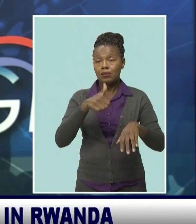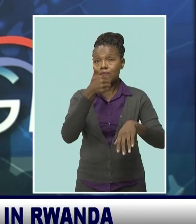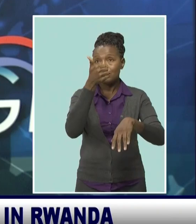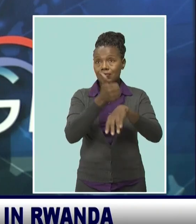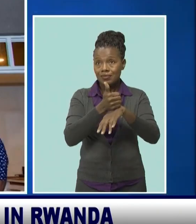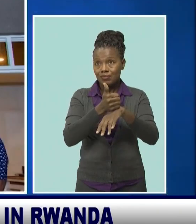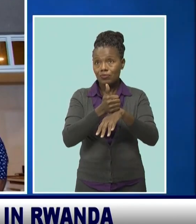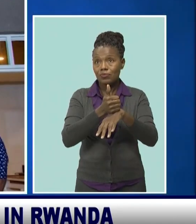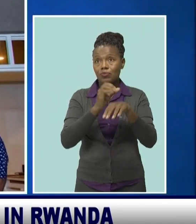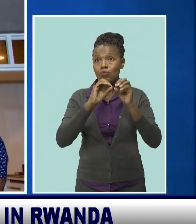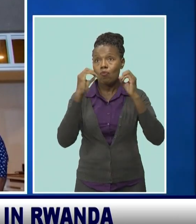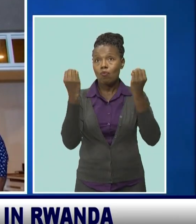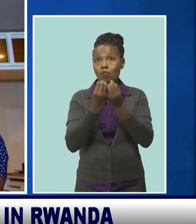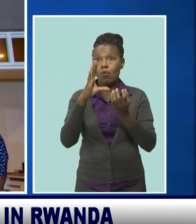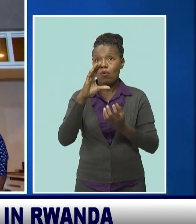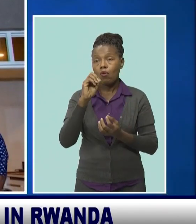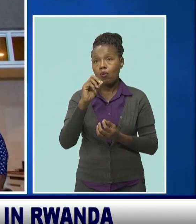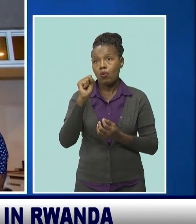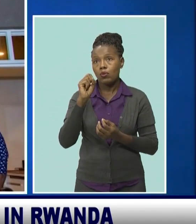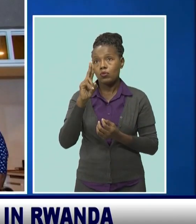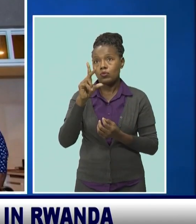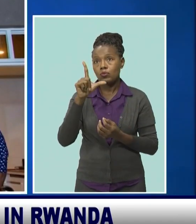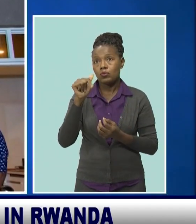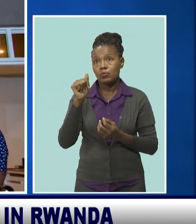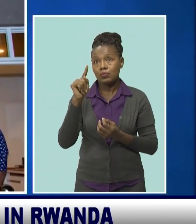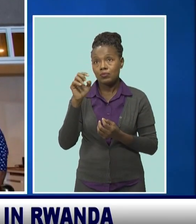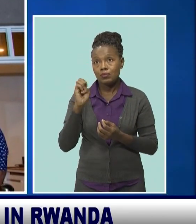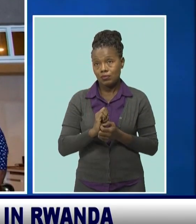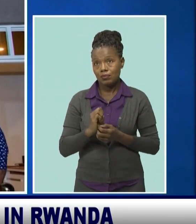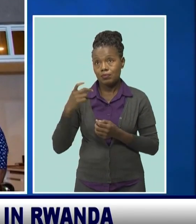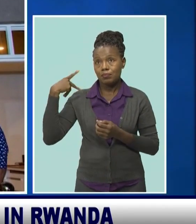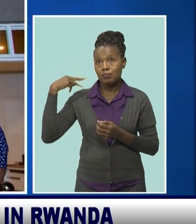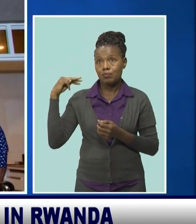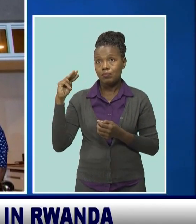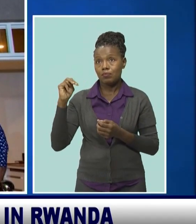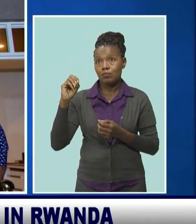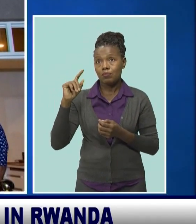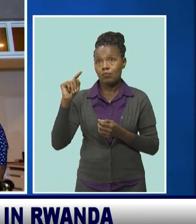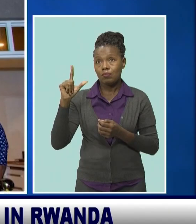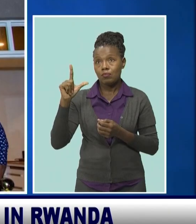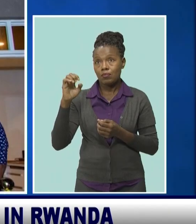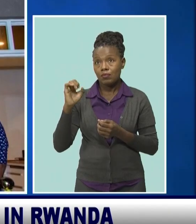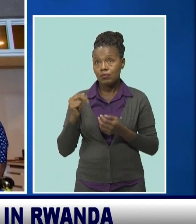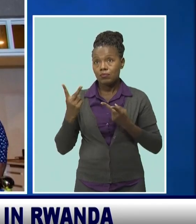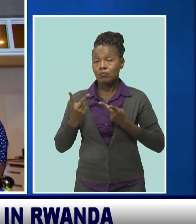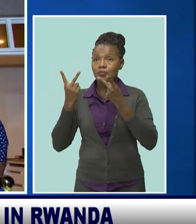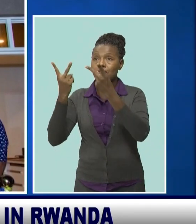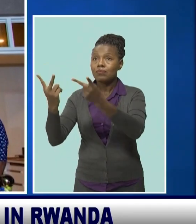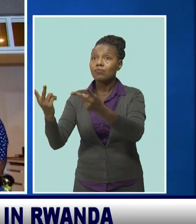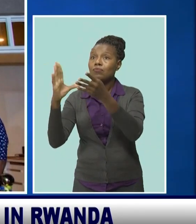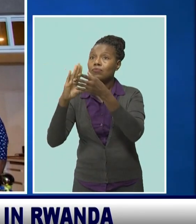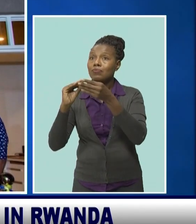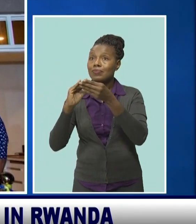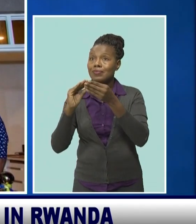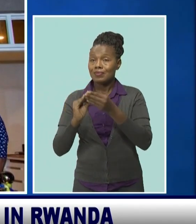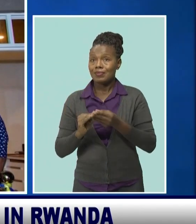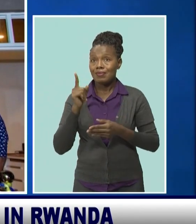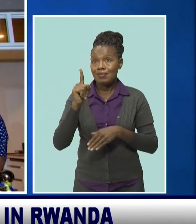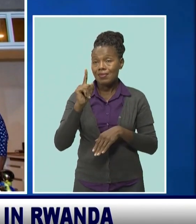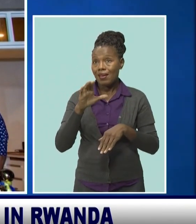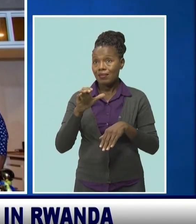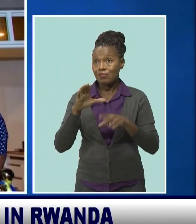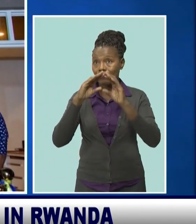Mia Motley, who was on an official visit to the African nation, was present for the occasion. The honorary consulate is seen as another major step